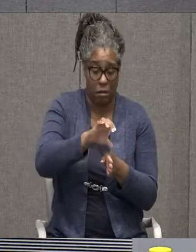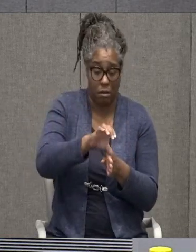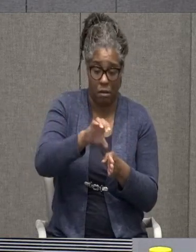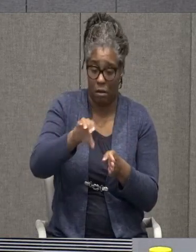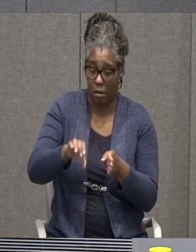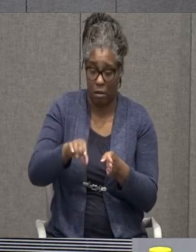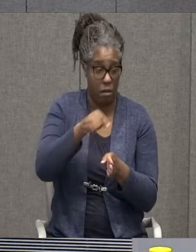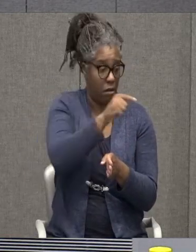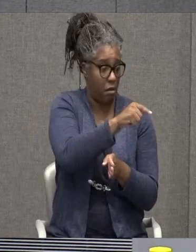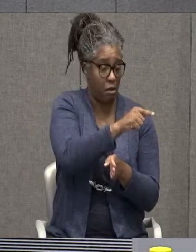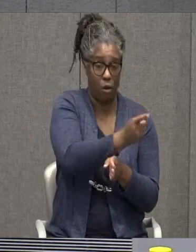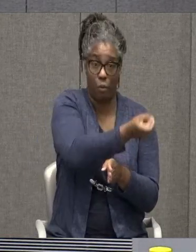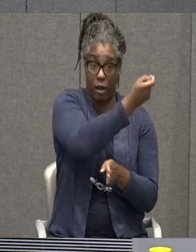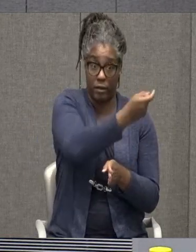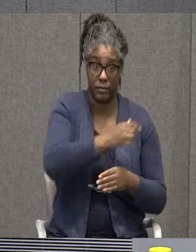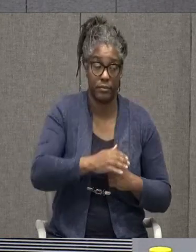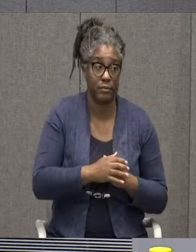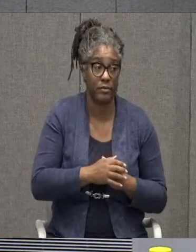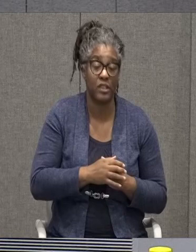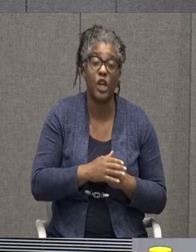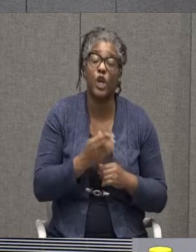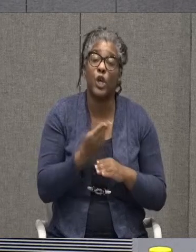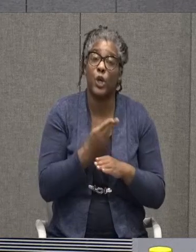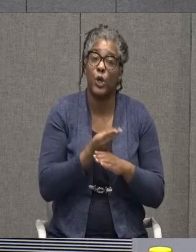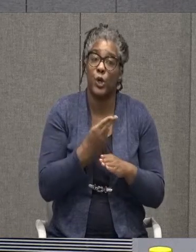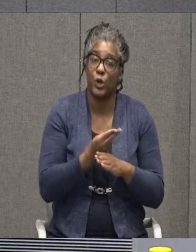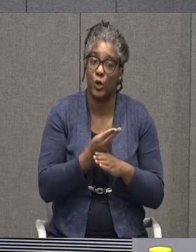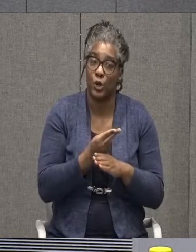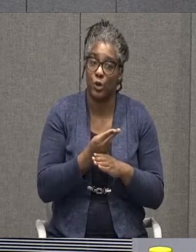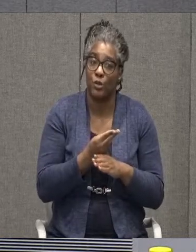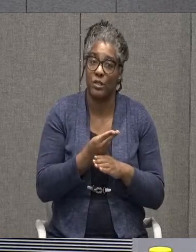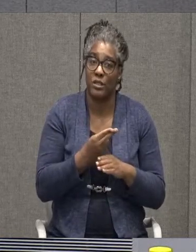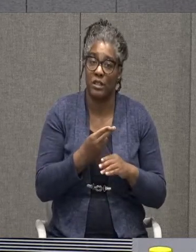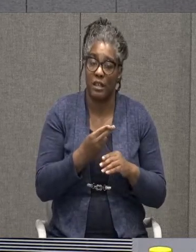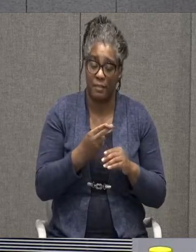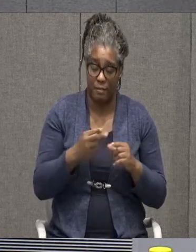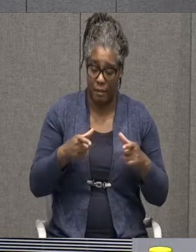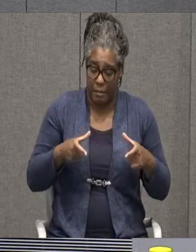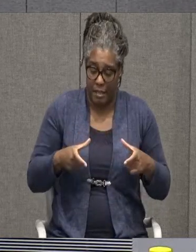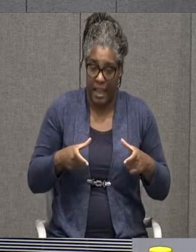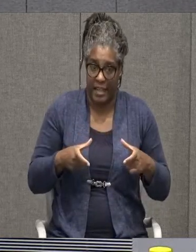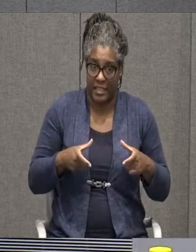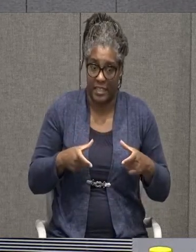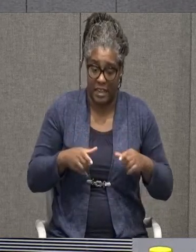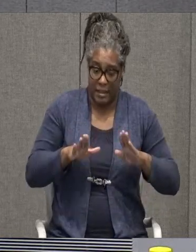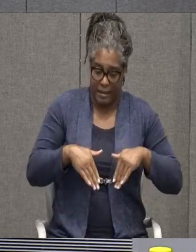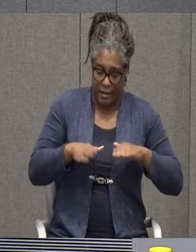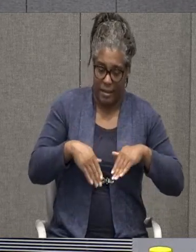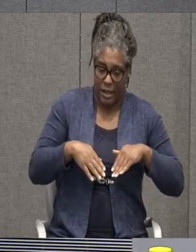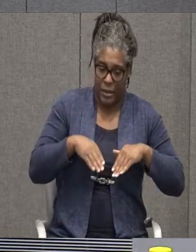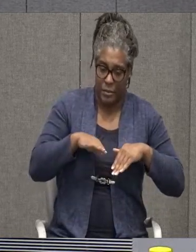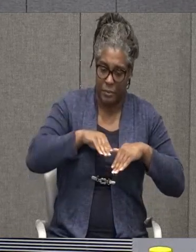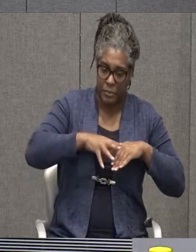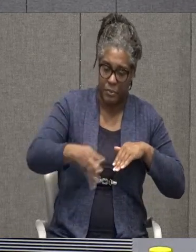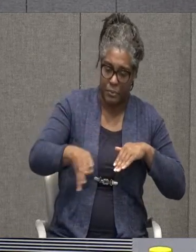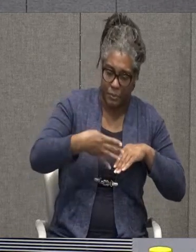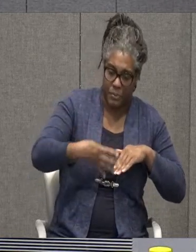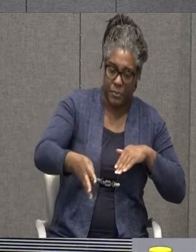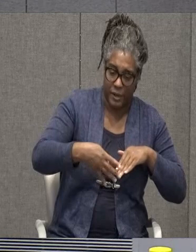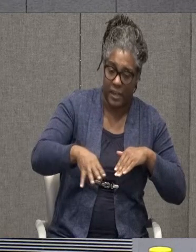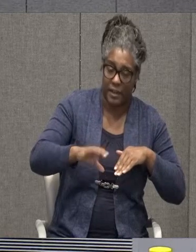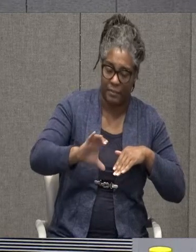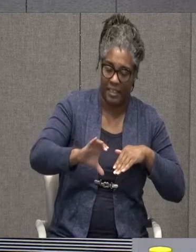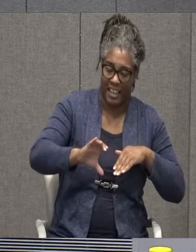move to your partner's side, all right? Once the balloon has moved to their side, that's game, and then you'll reset